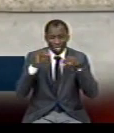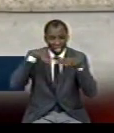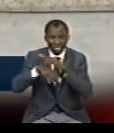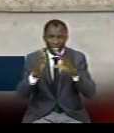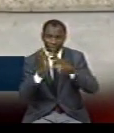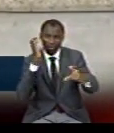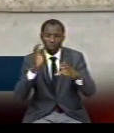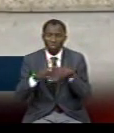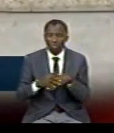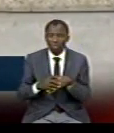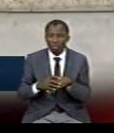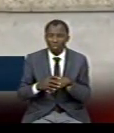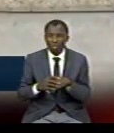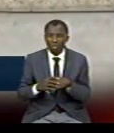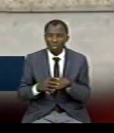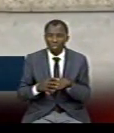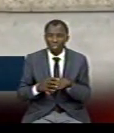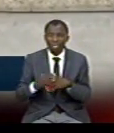Not even up to four posts.